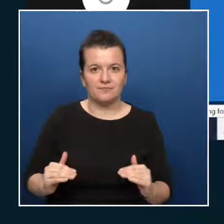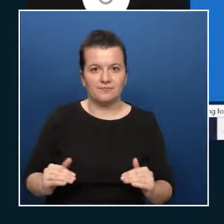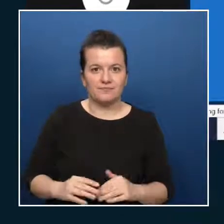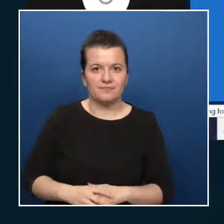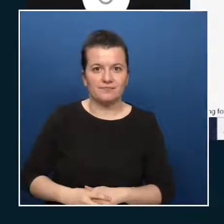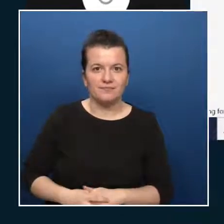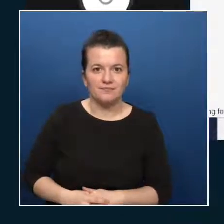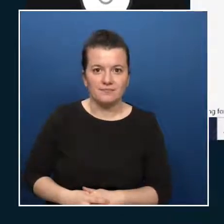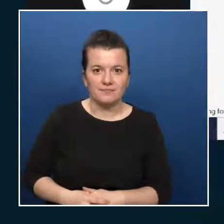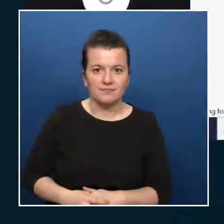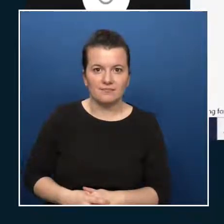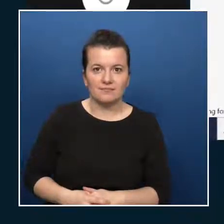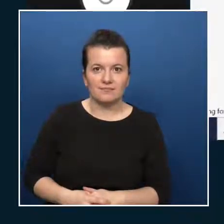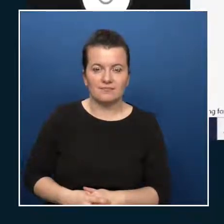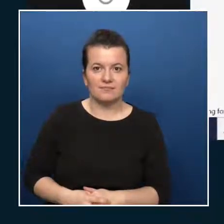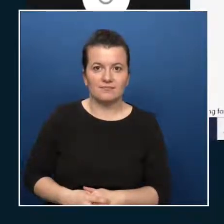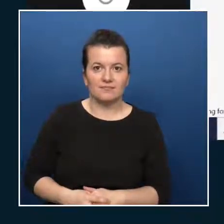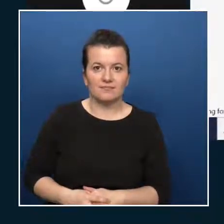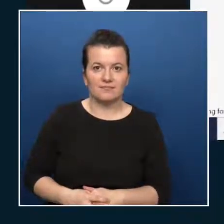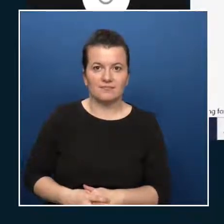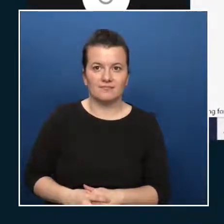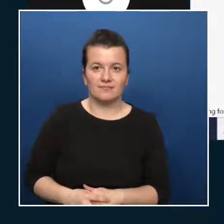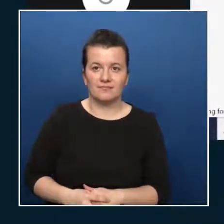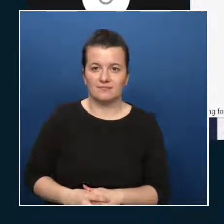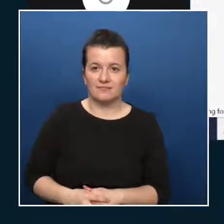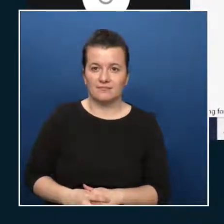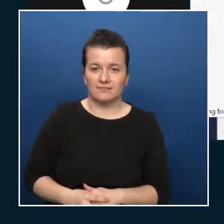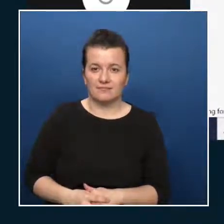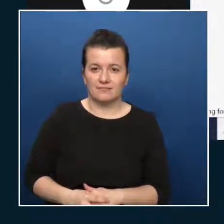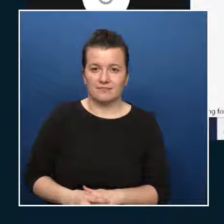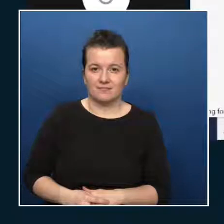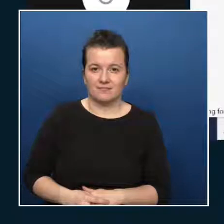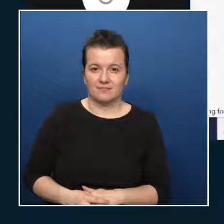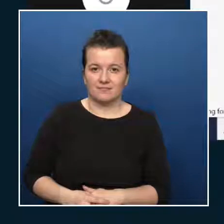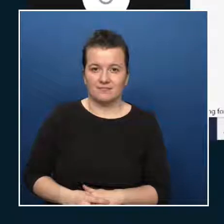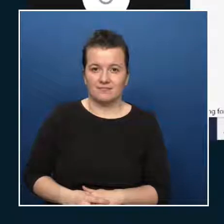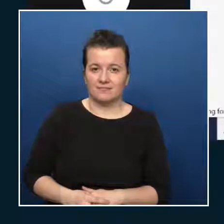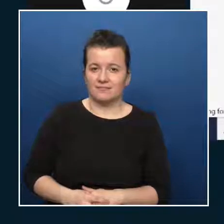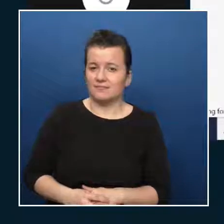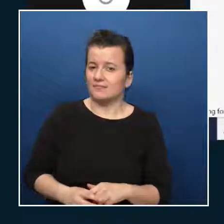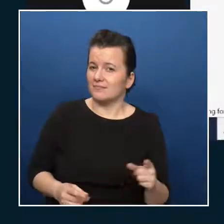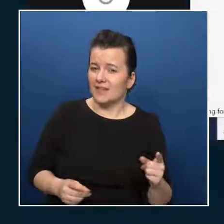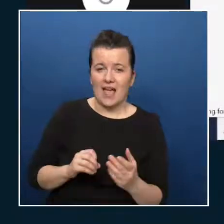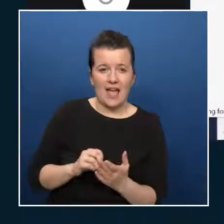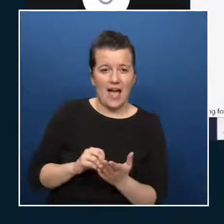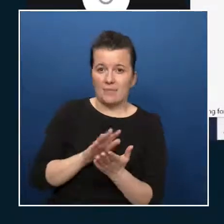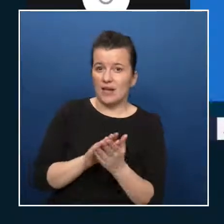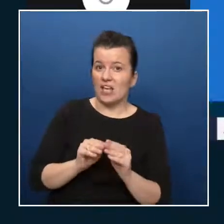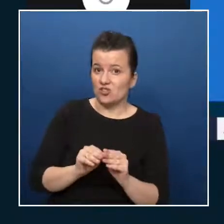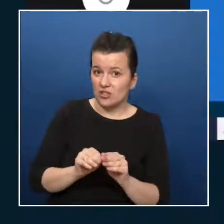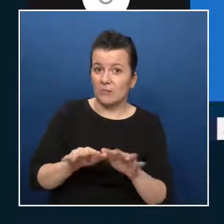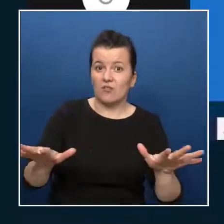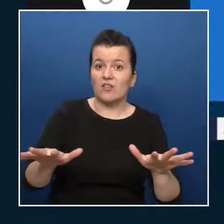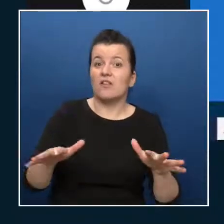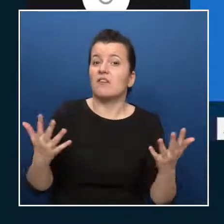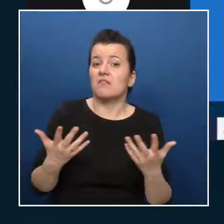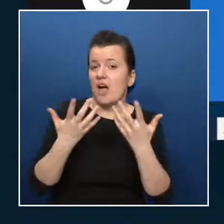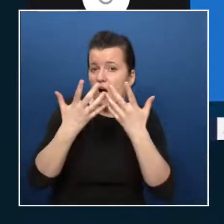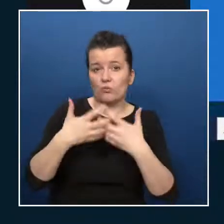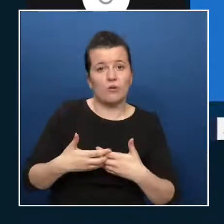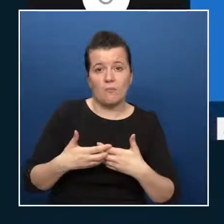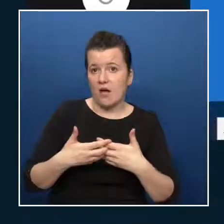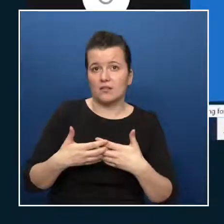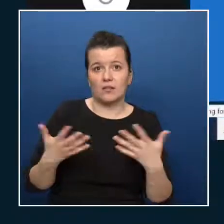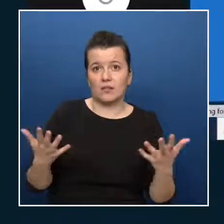service really shines, because you just deploy your application and it's automatically fully managed for you. Probably you can just